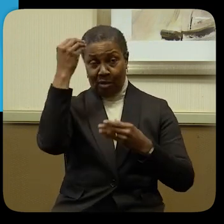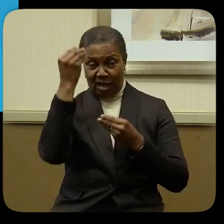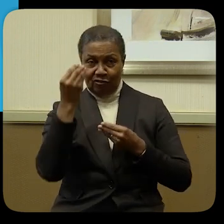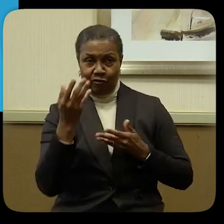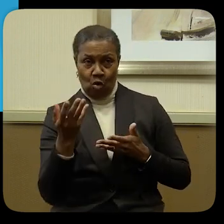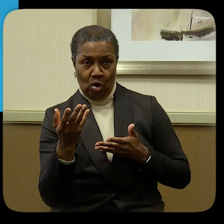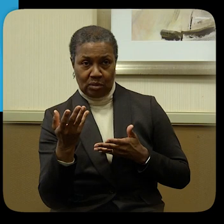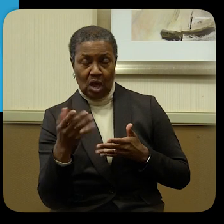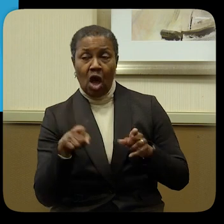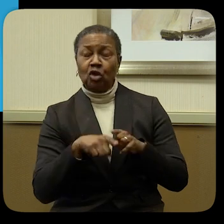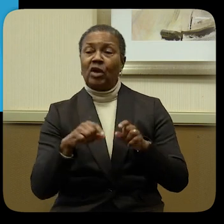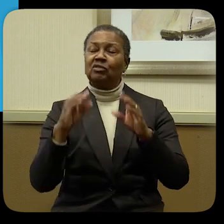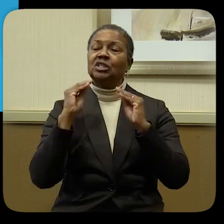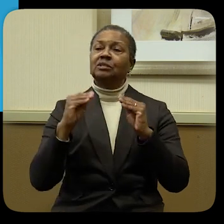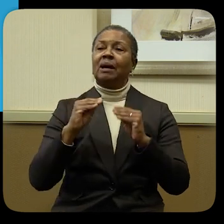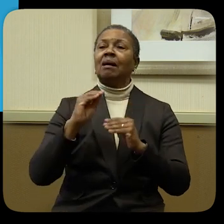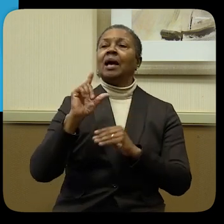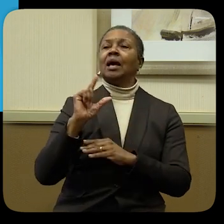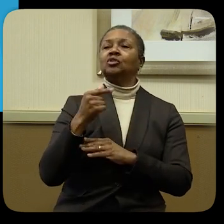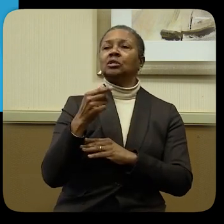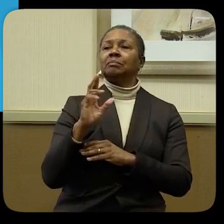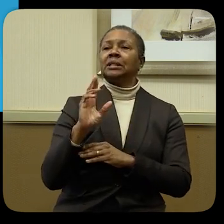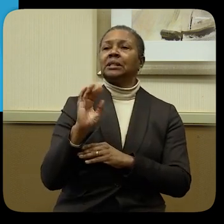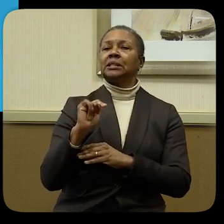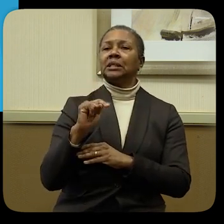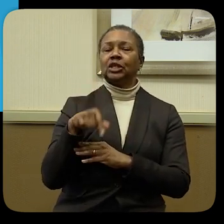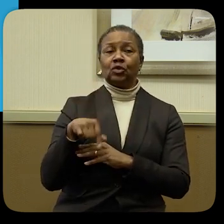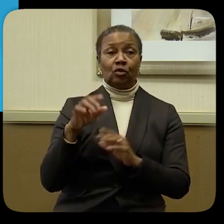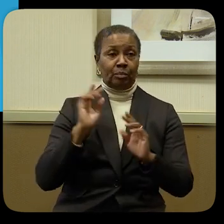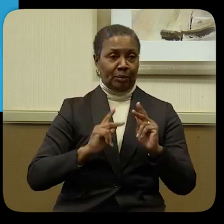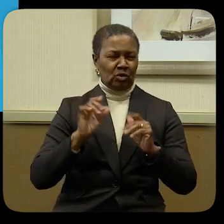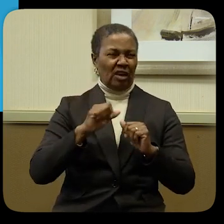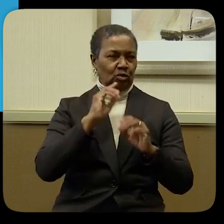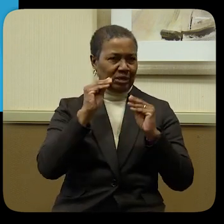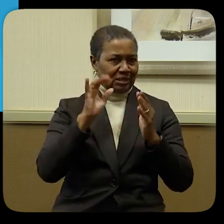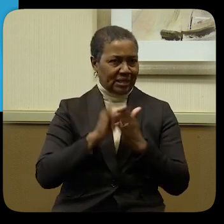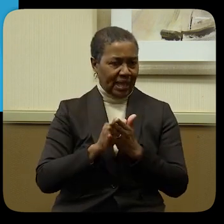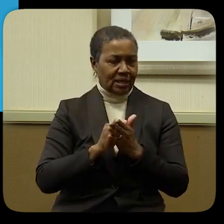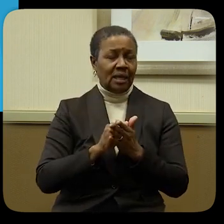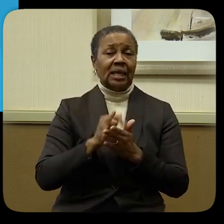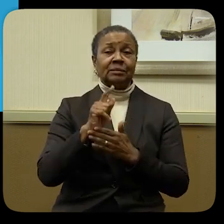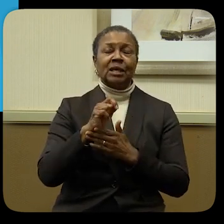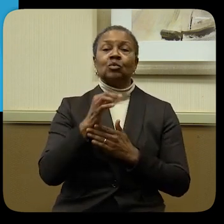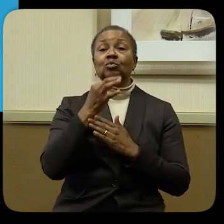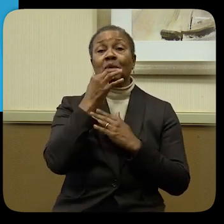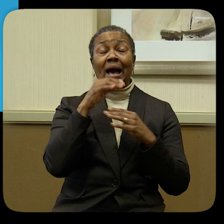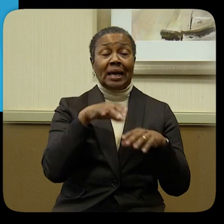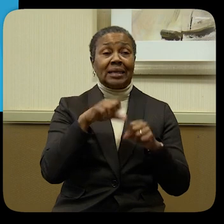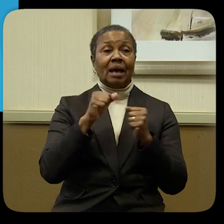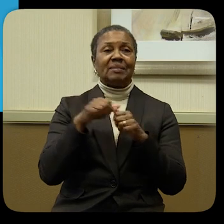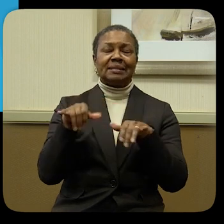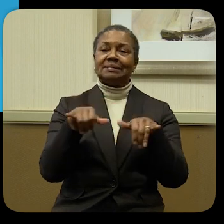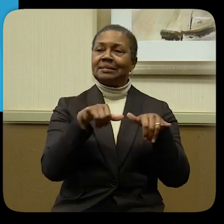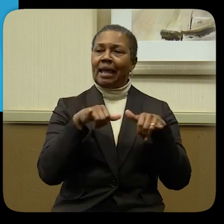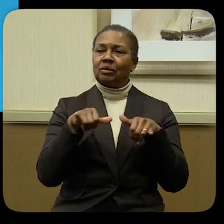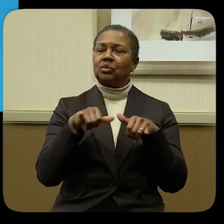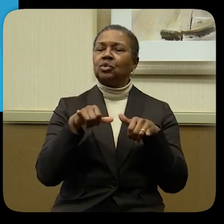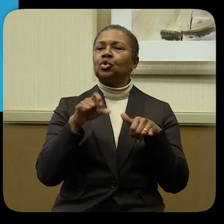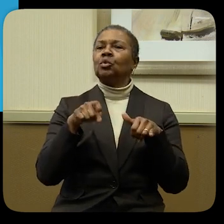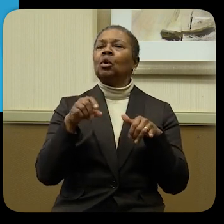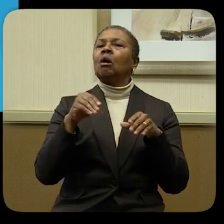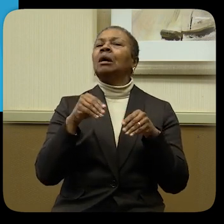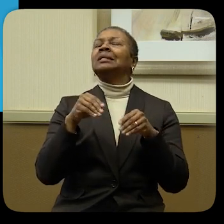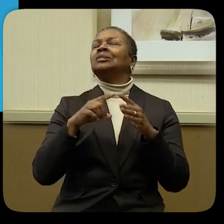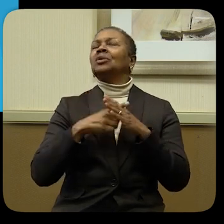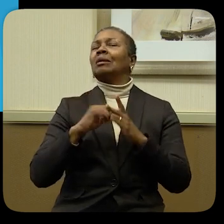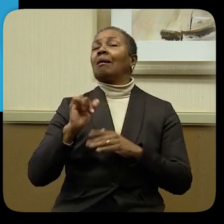then you also have to teach about LGBTQ folks. So ISB is in the process of adopting the standards, and you should hear more about that